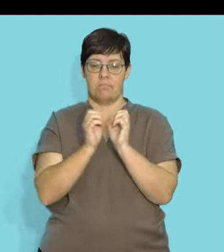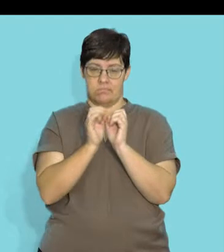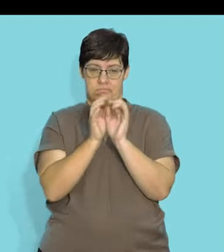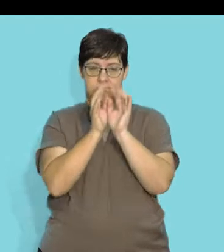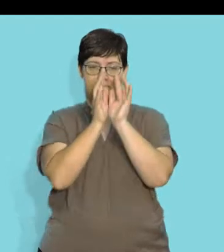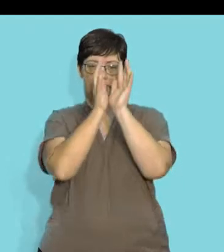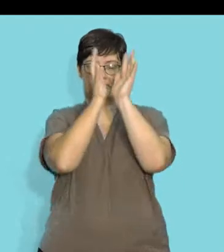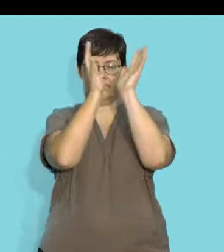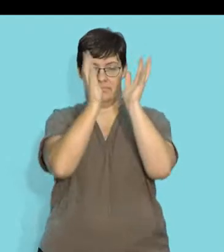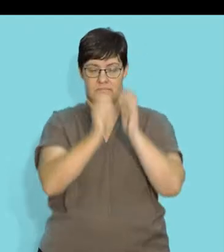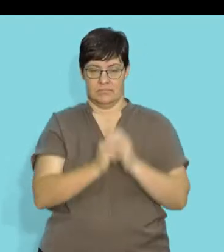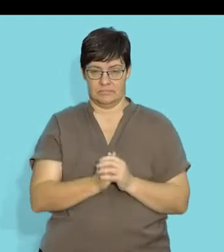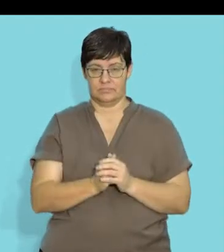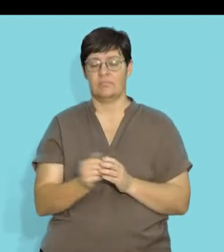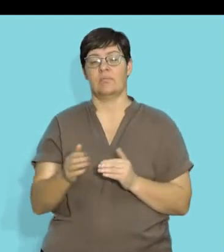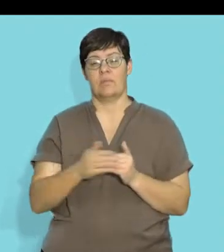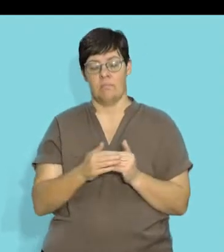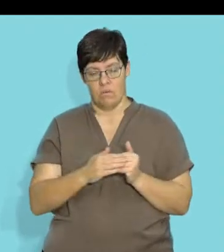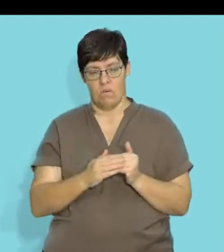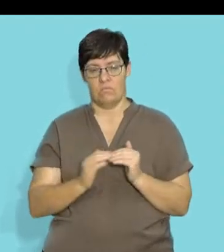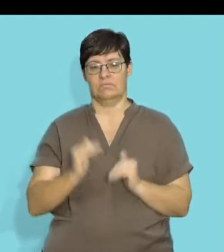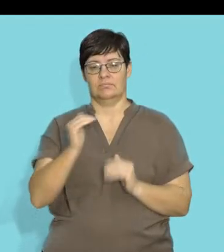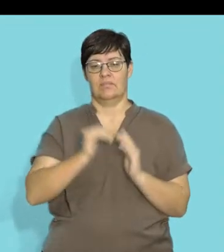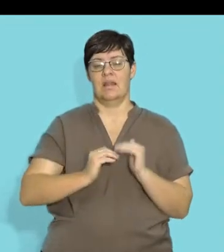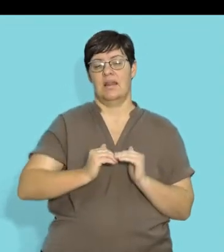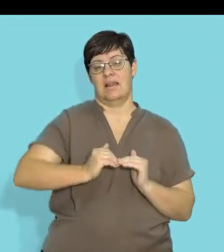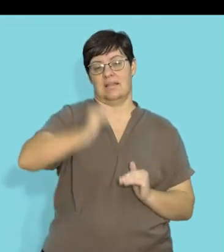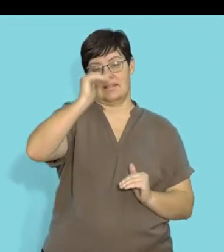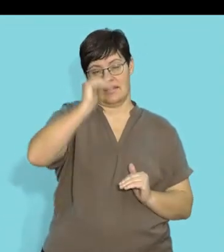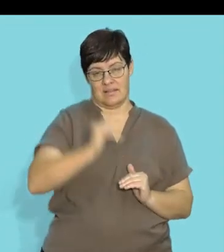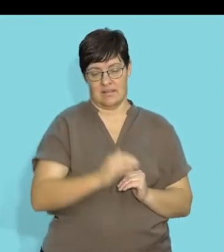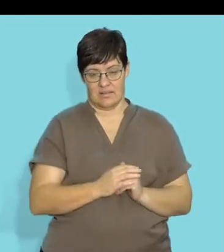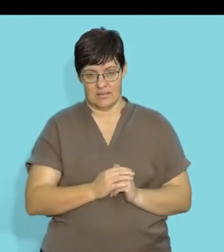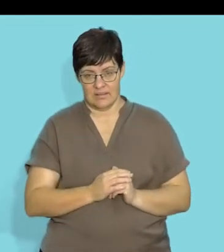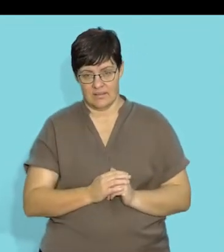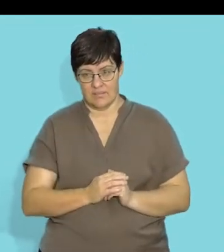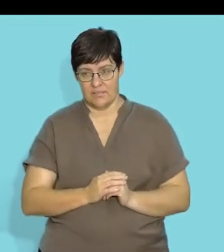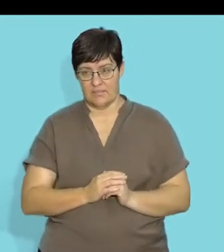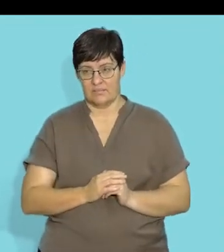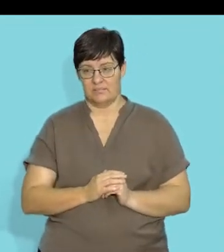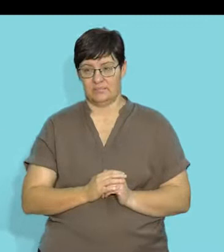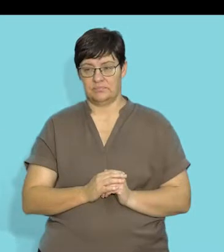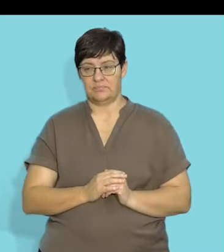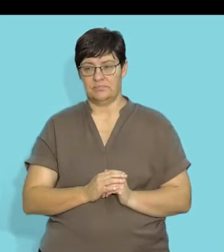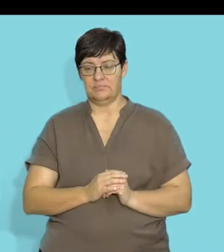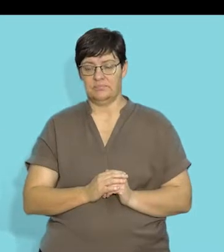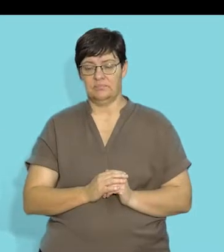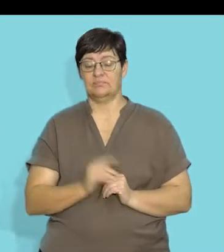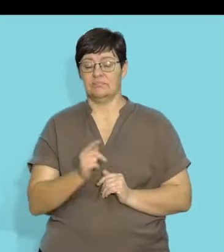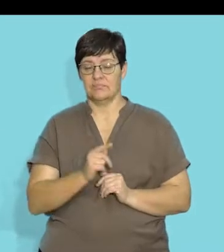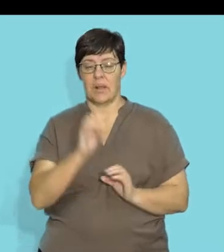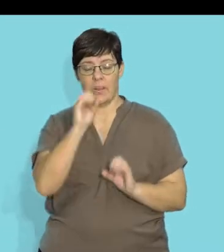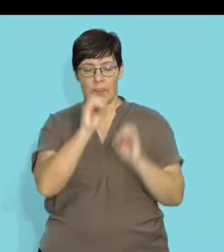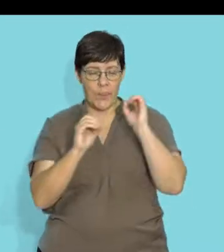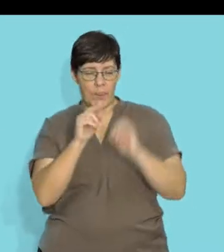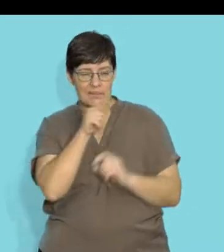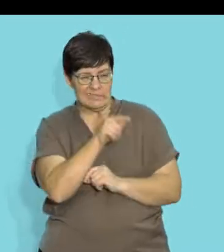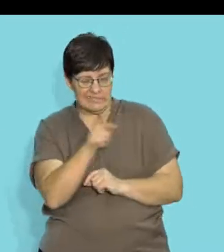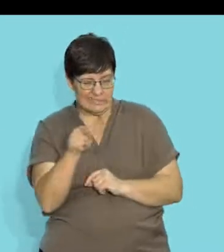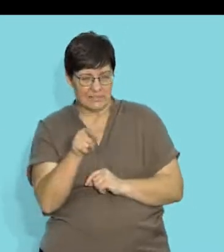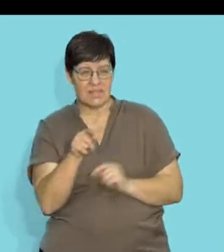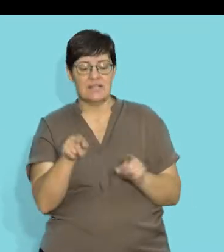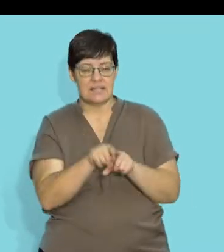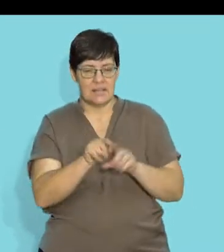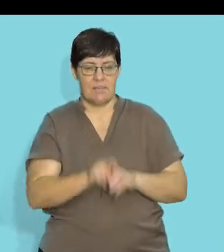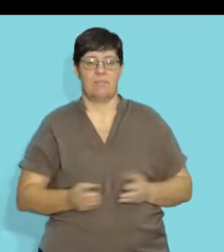area. And this further increases the length or the height of the plant. Small amounts of these auxins also